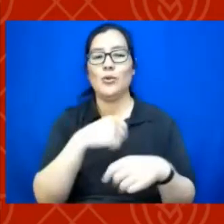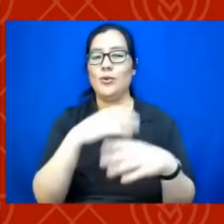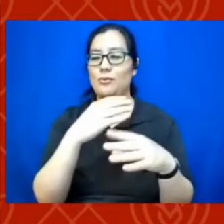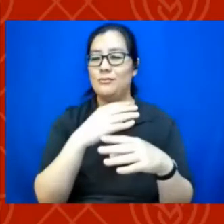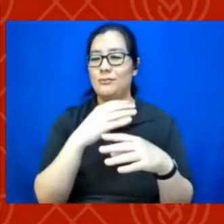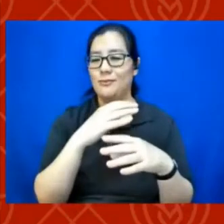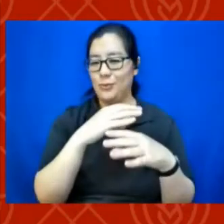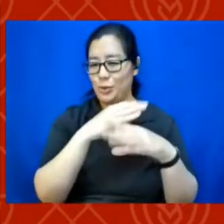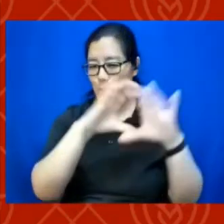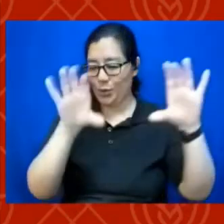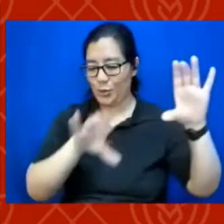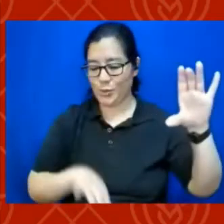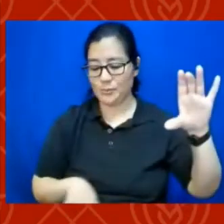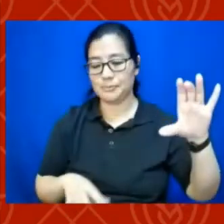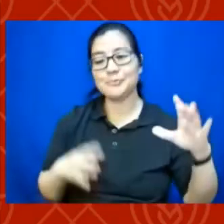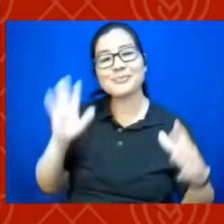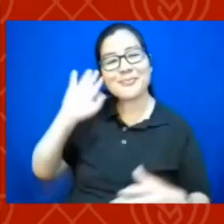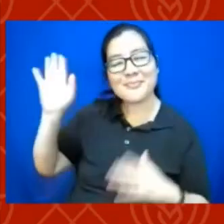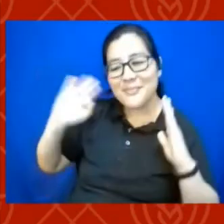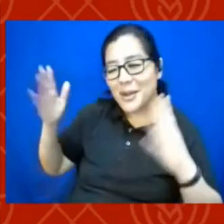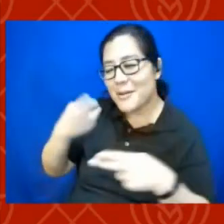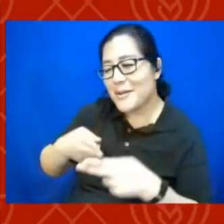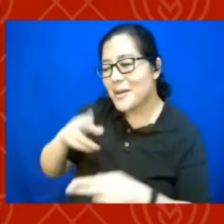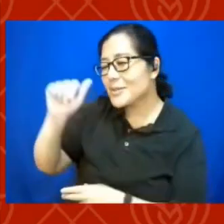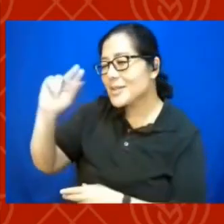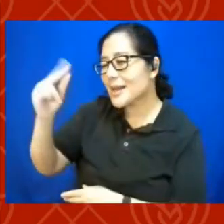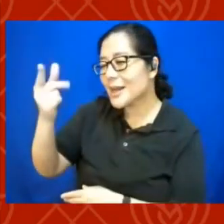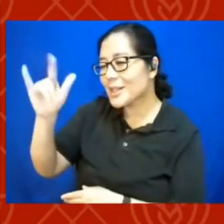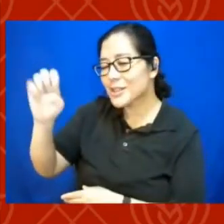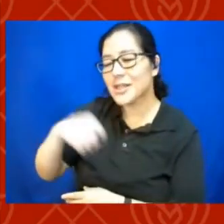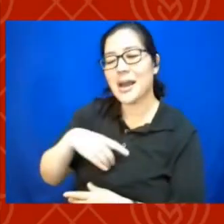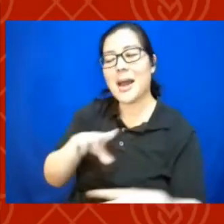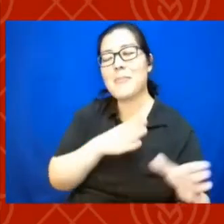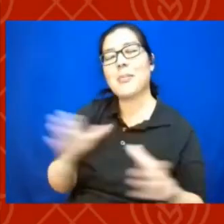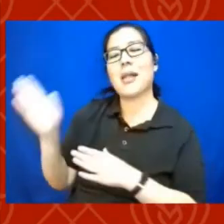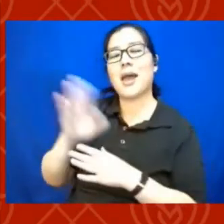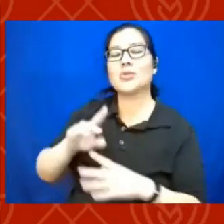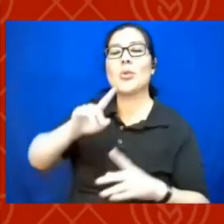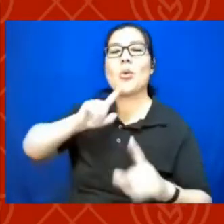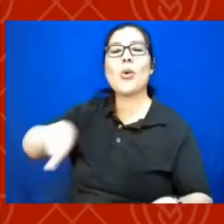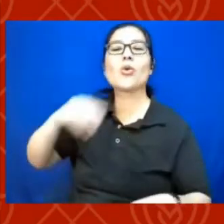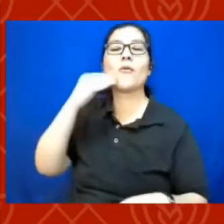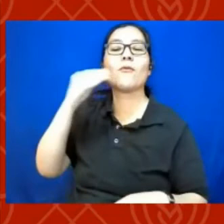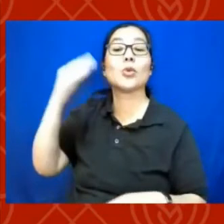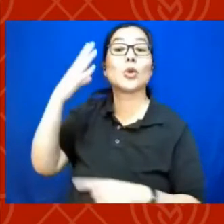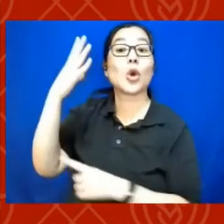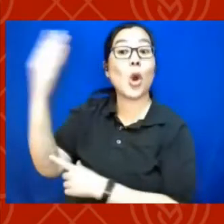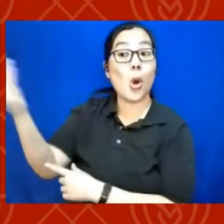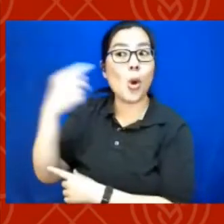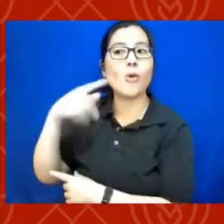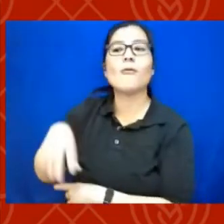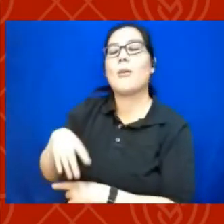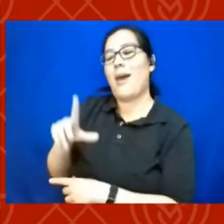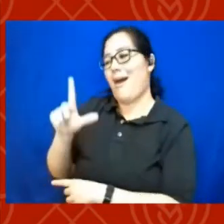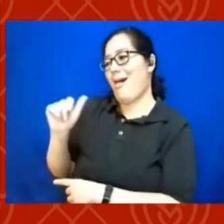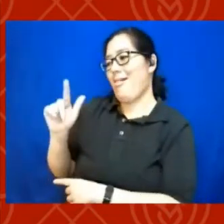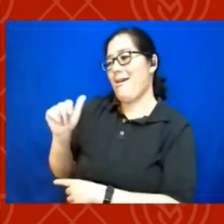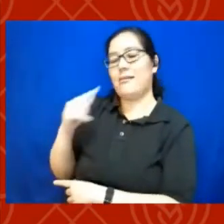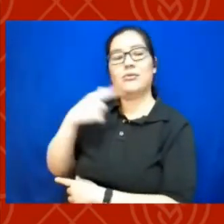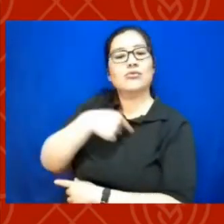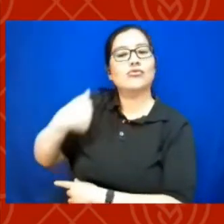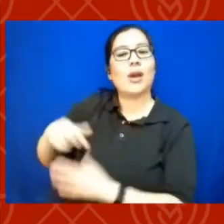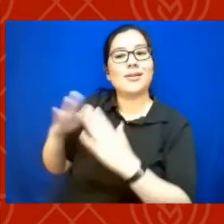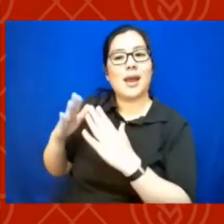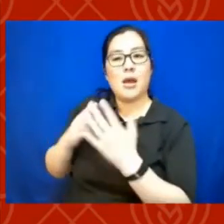this year I plan on ordering food to go from a few restaurants in LA's Chinatown. That way we can support